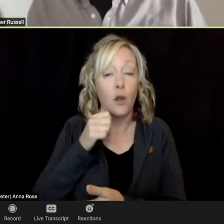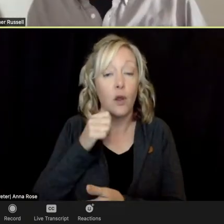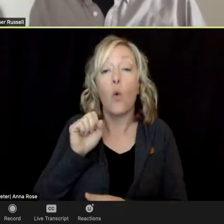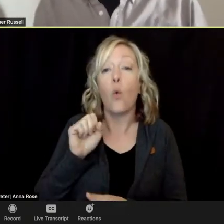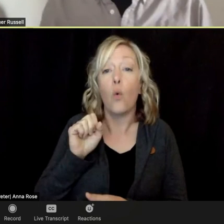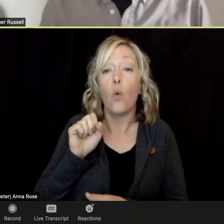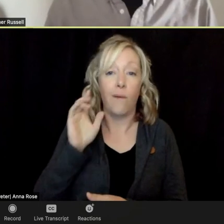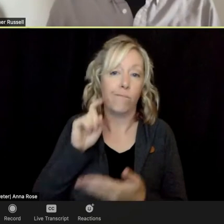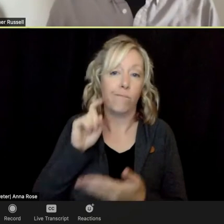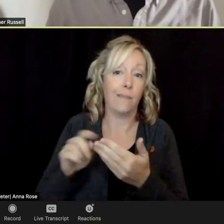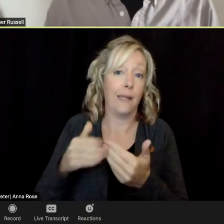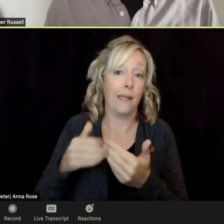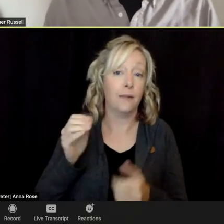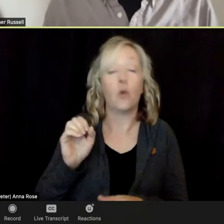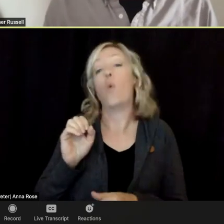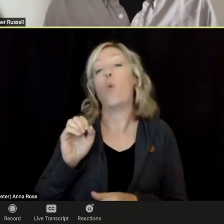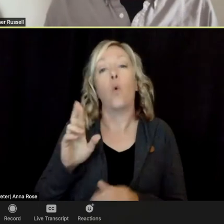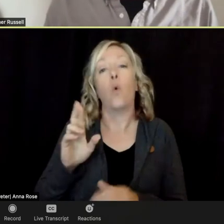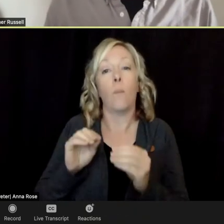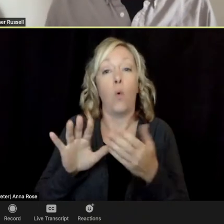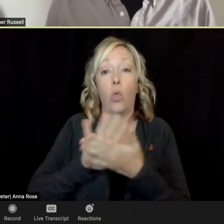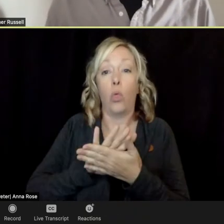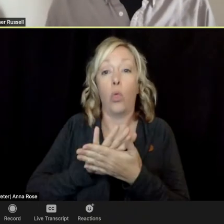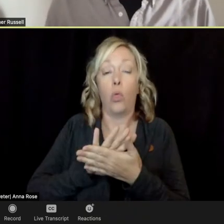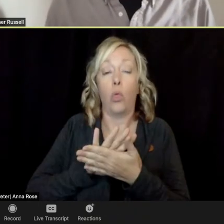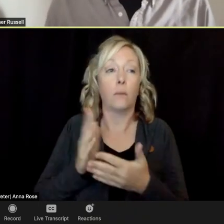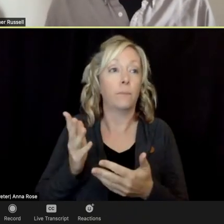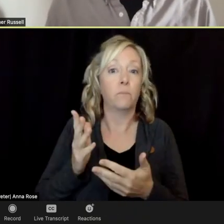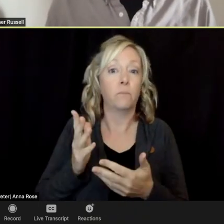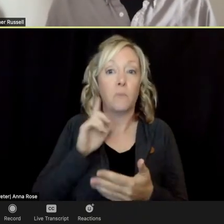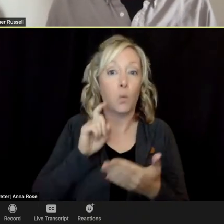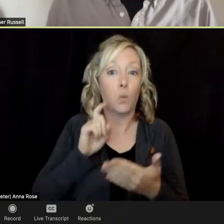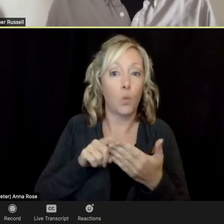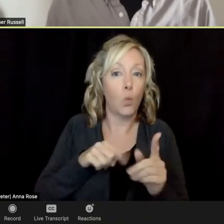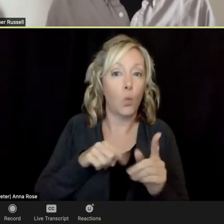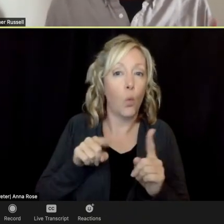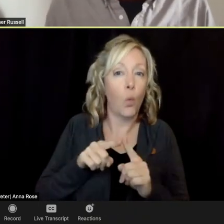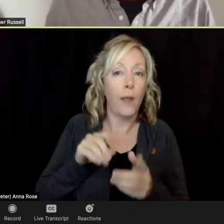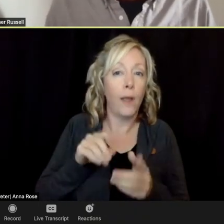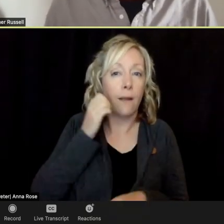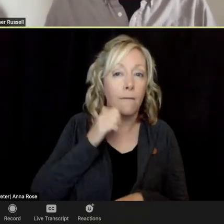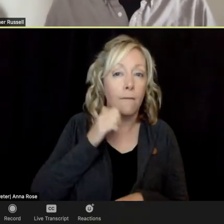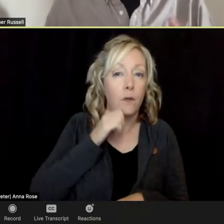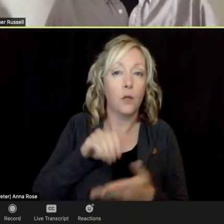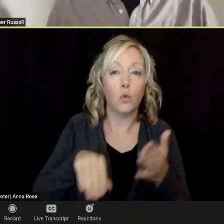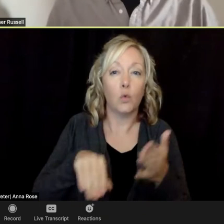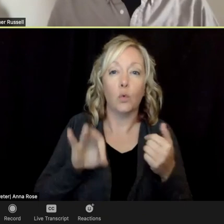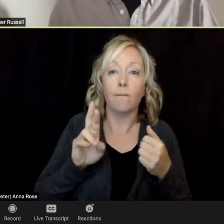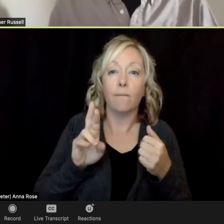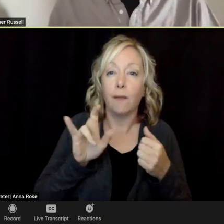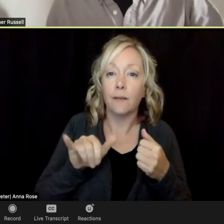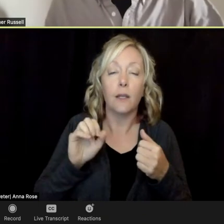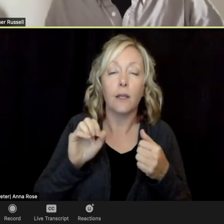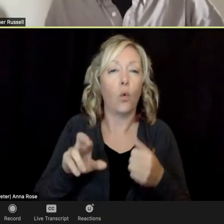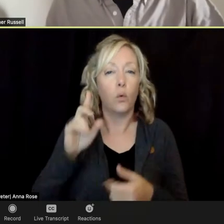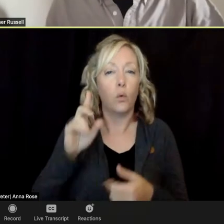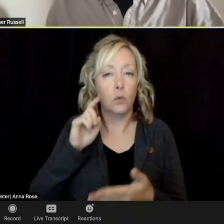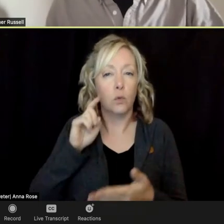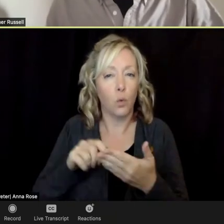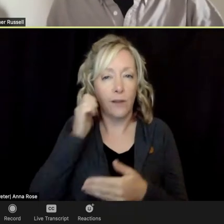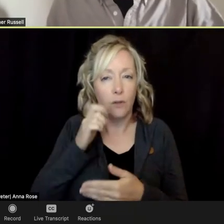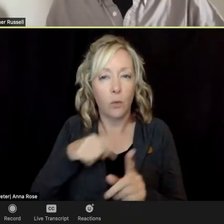though. When is it that the student is fussy? When is it that they are active, right? What's happening at those